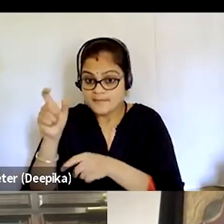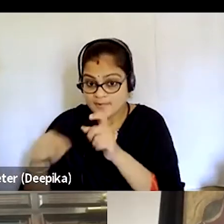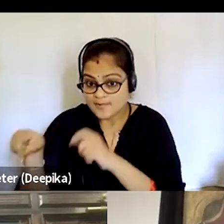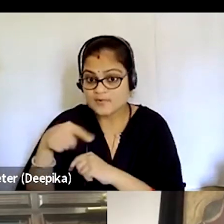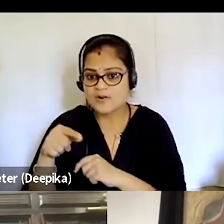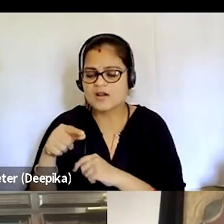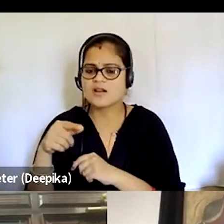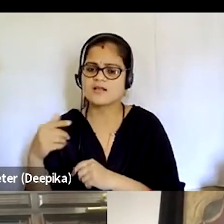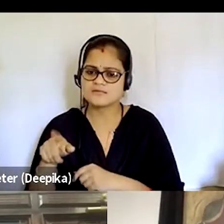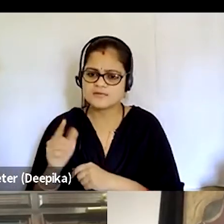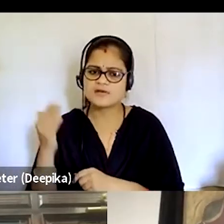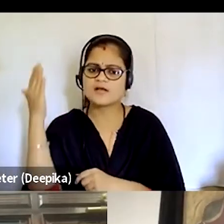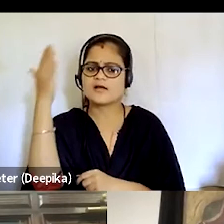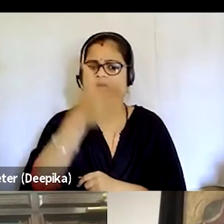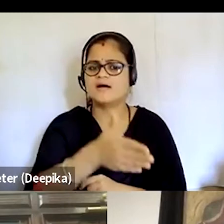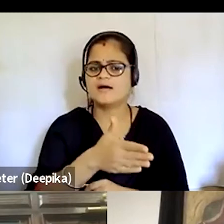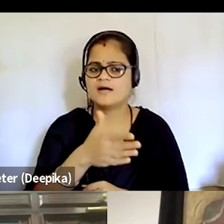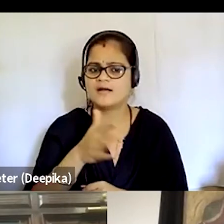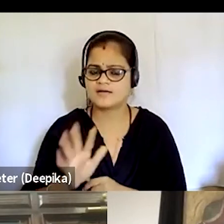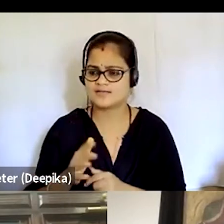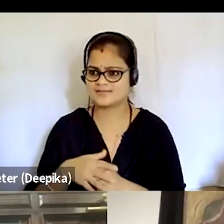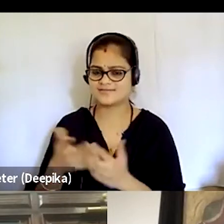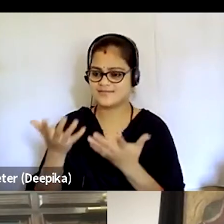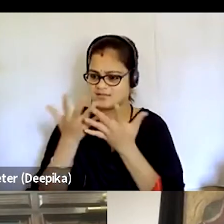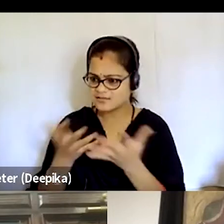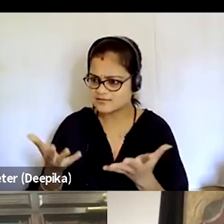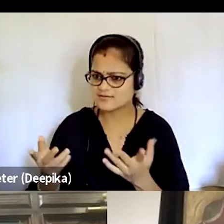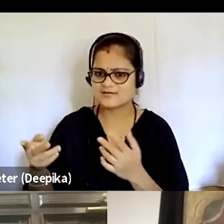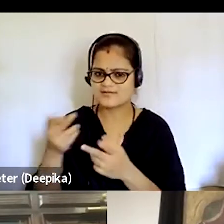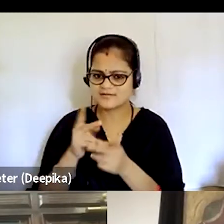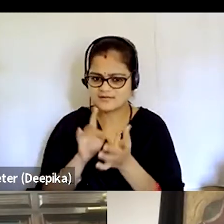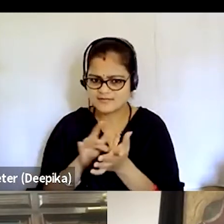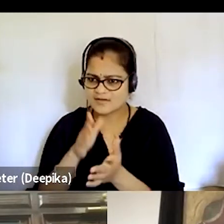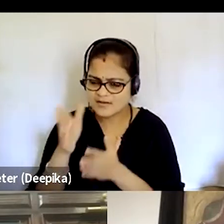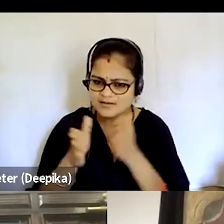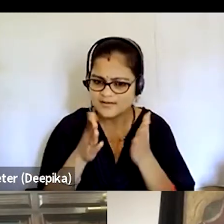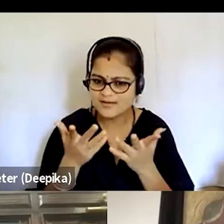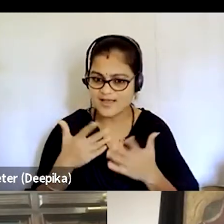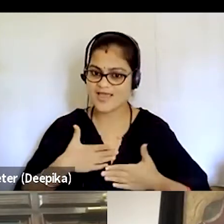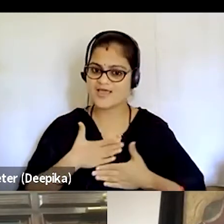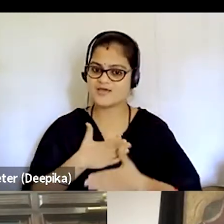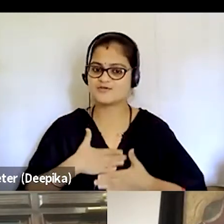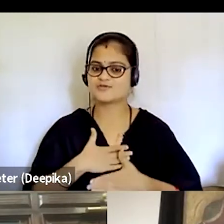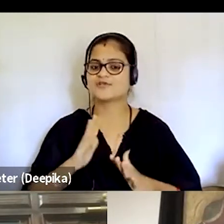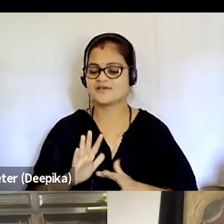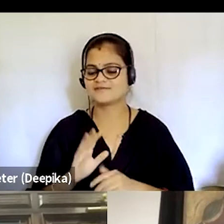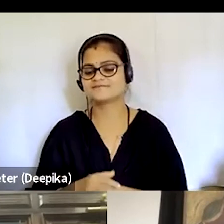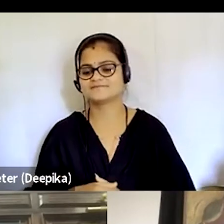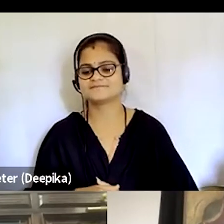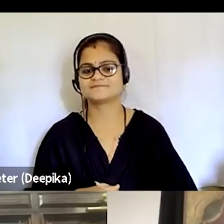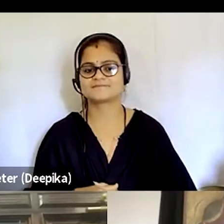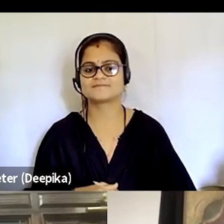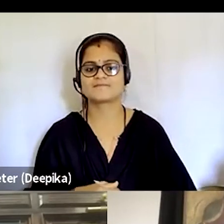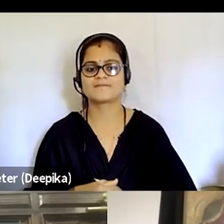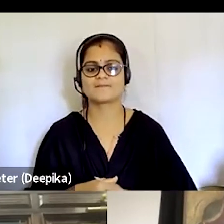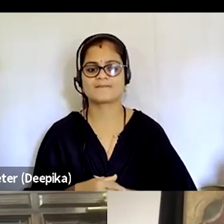gone away. Yeah, and we're still looking for things to, places to go to enjoy this. That's right. That's right. Would you